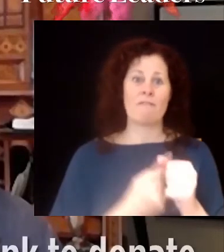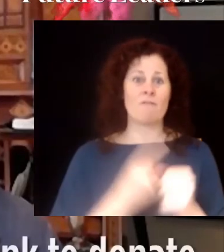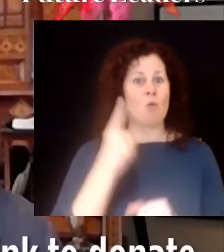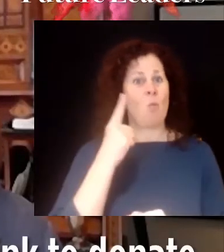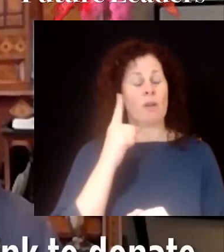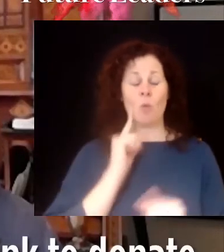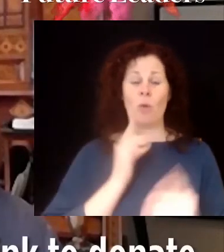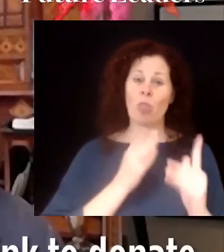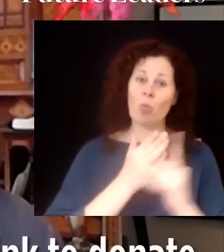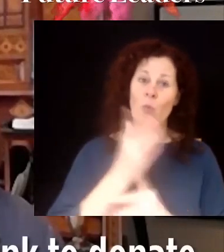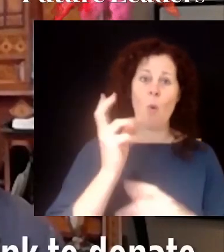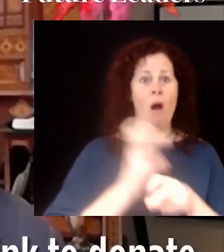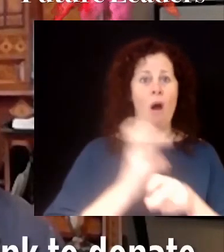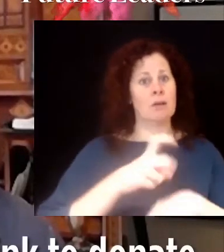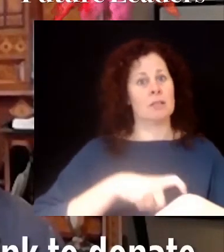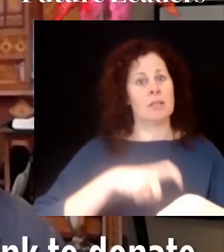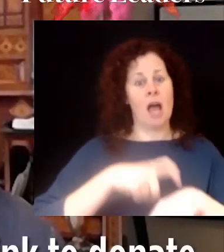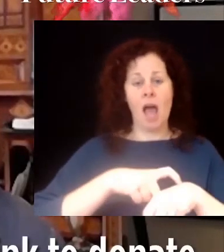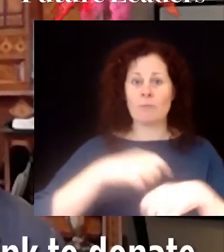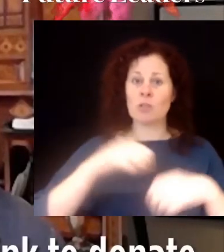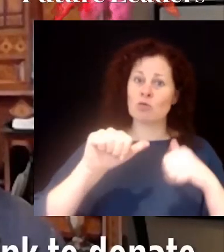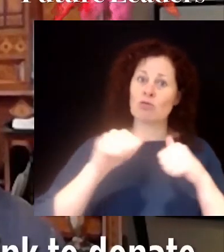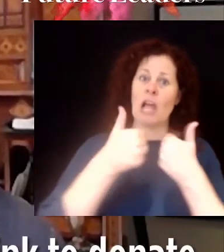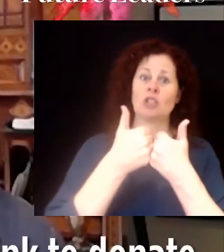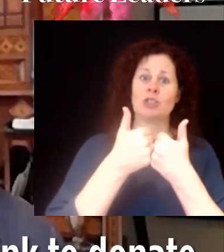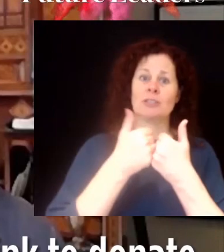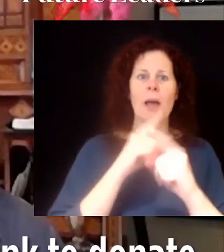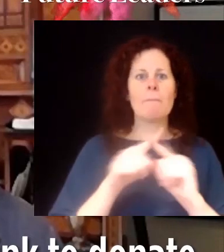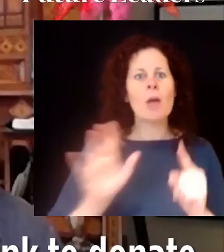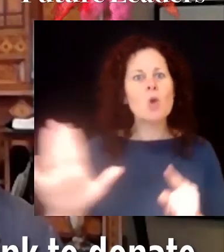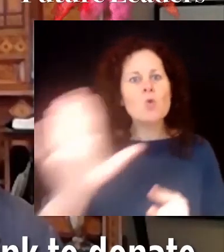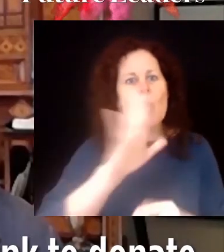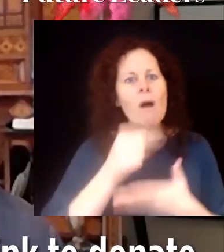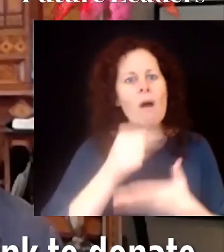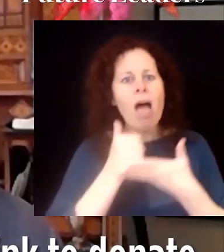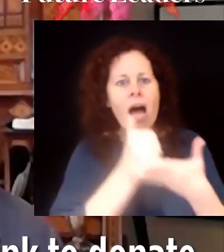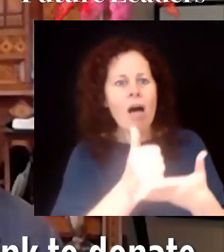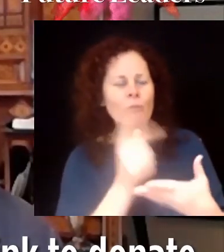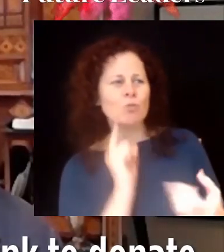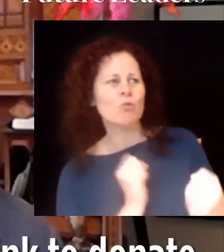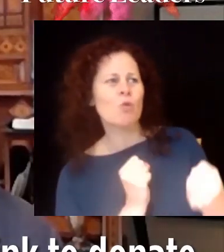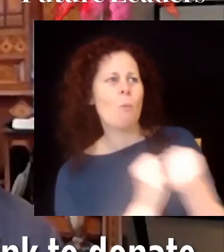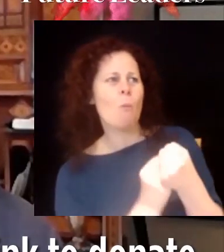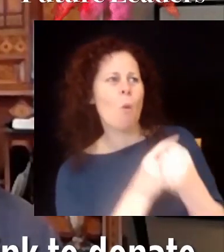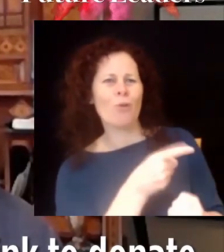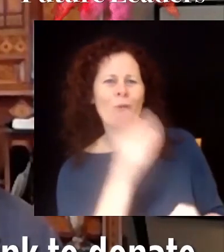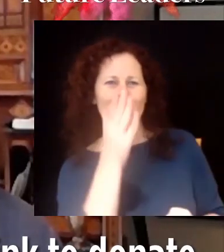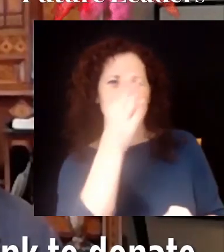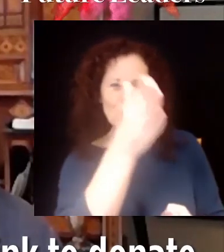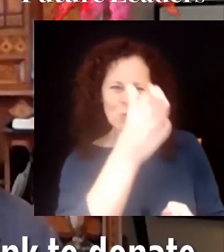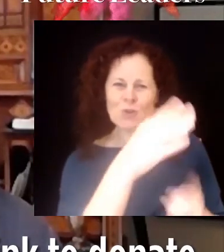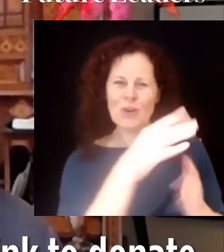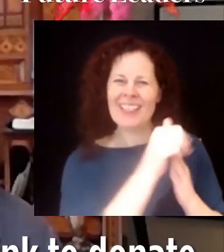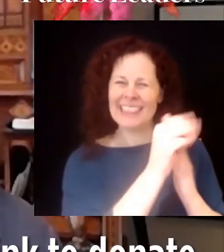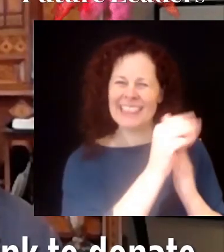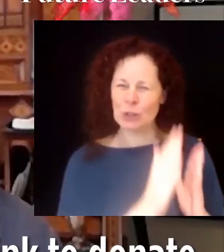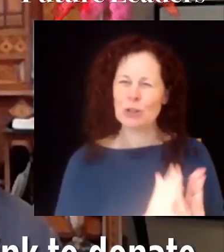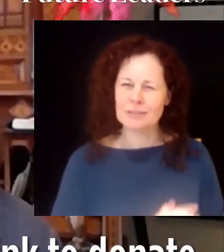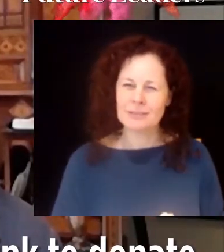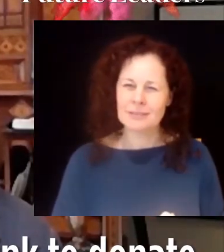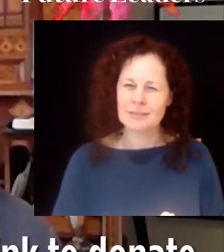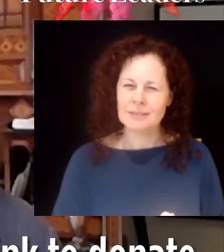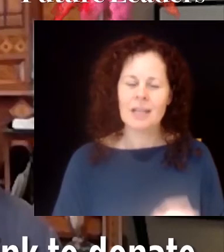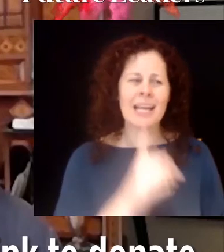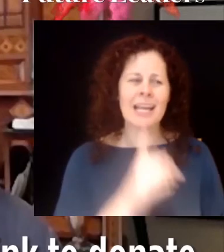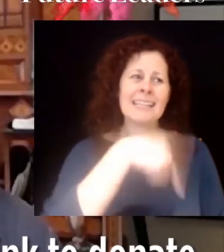hit. Your support tonight makes a difference in making sure that we can continue to support these future leaders. And it's so important to let our scholars know that we